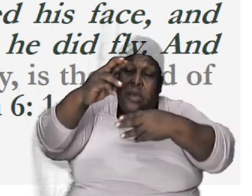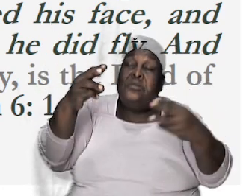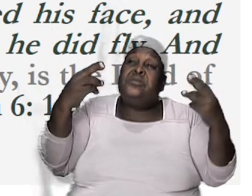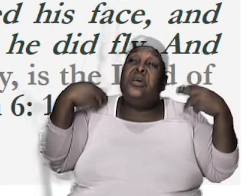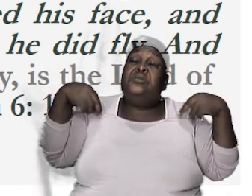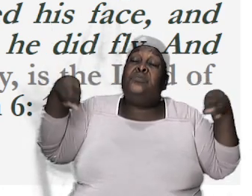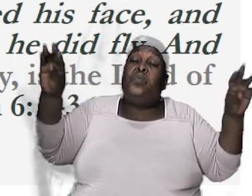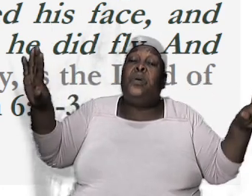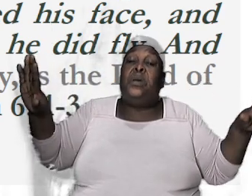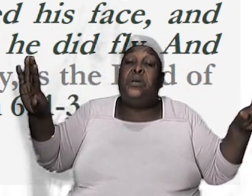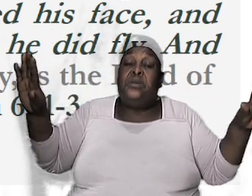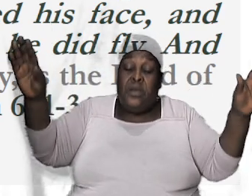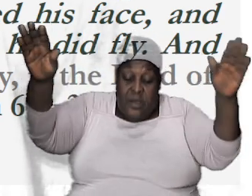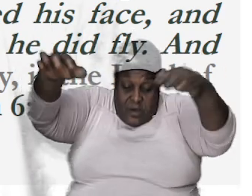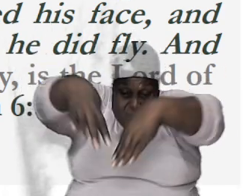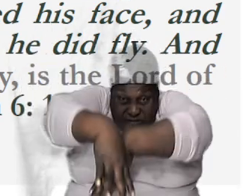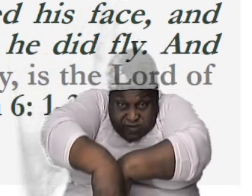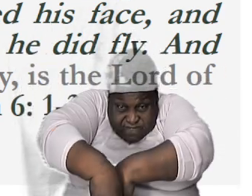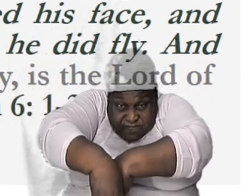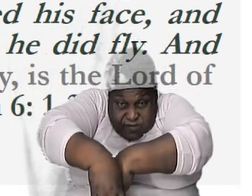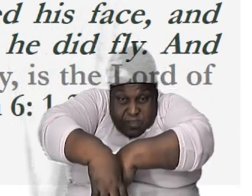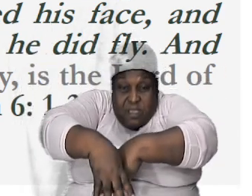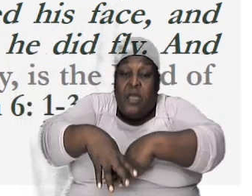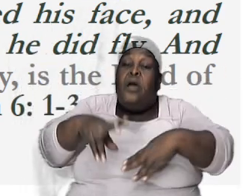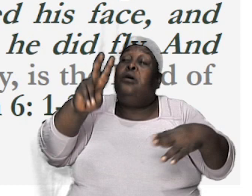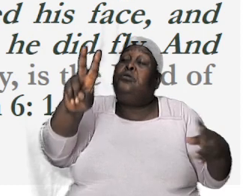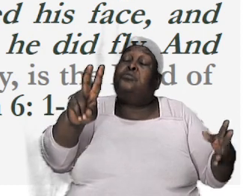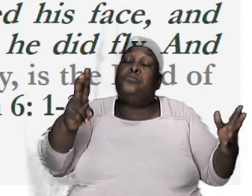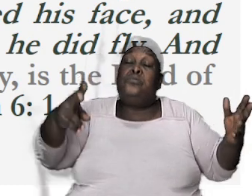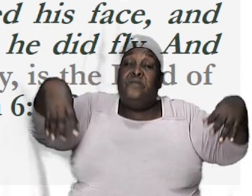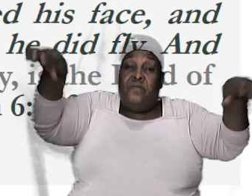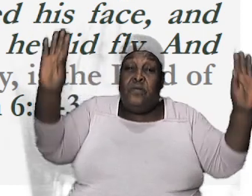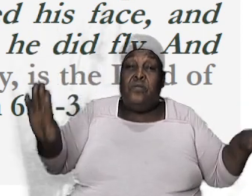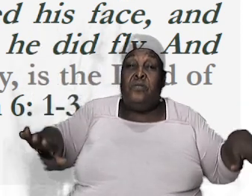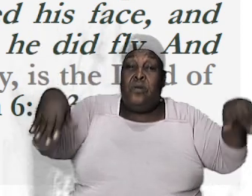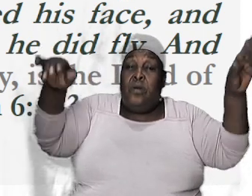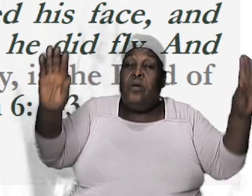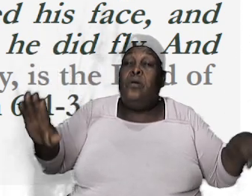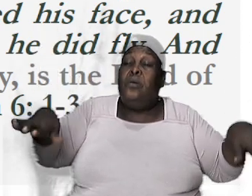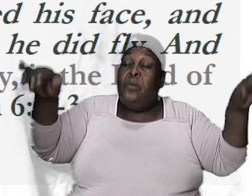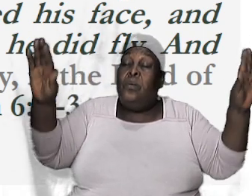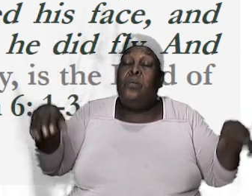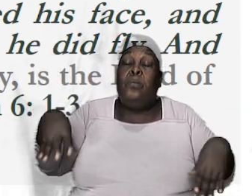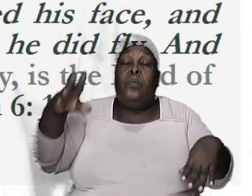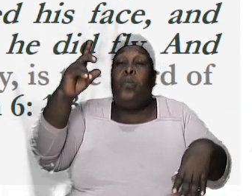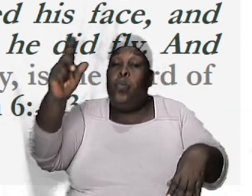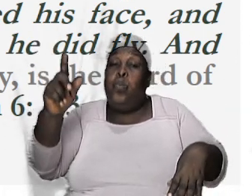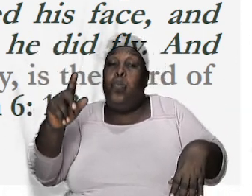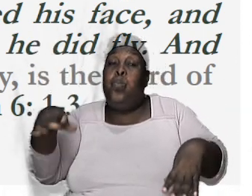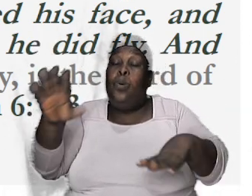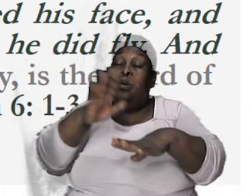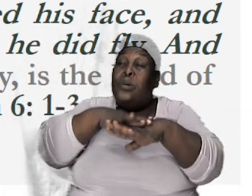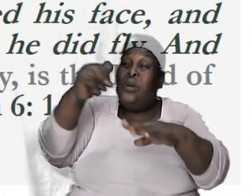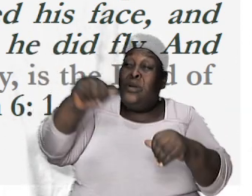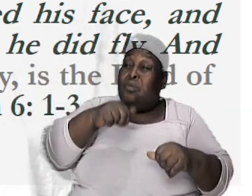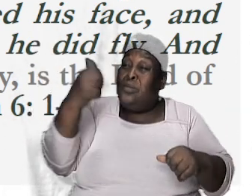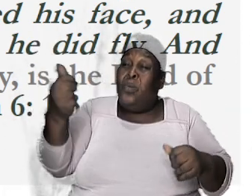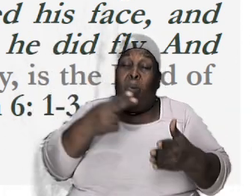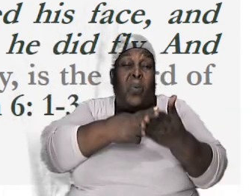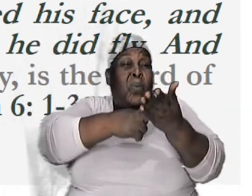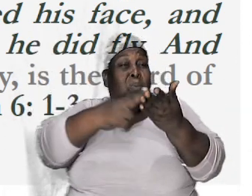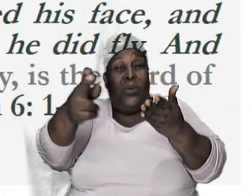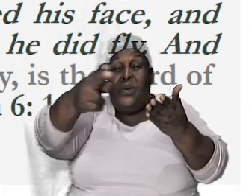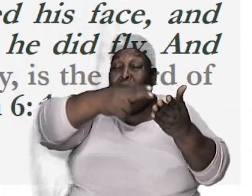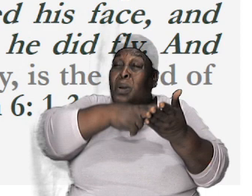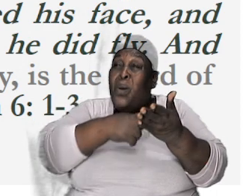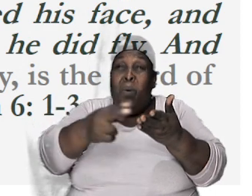with 20 he did fly, and one cried unto another, saying, holy, holy, holy is the Lord of